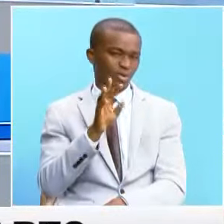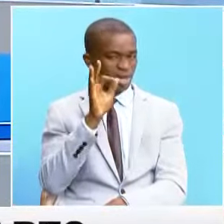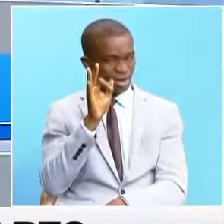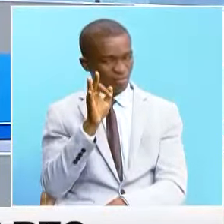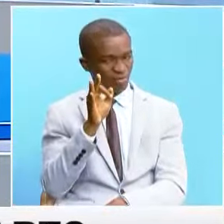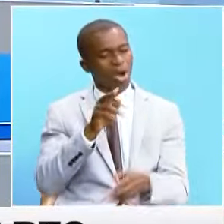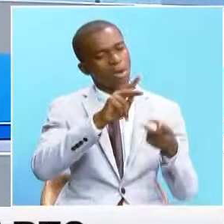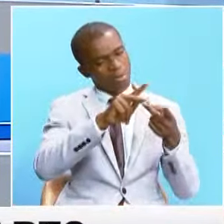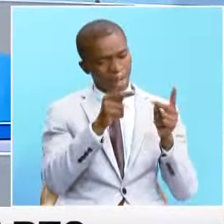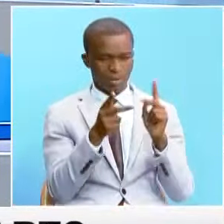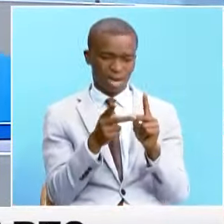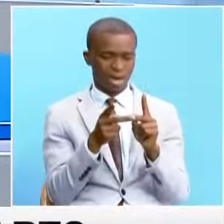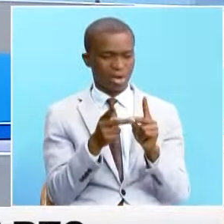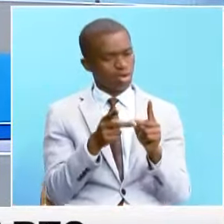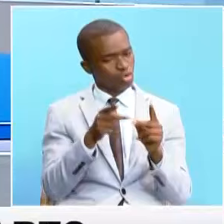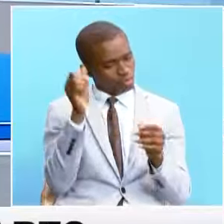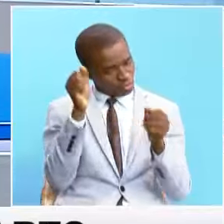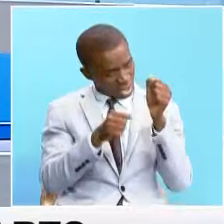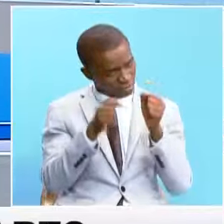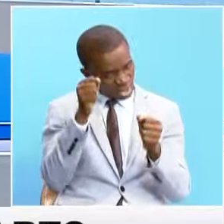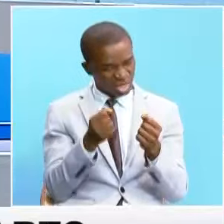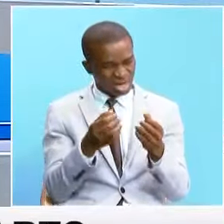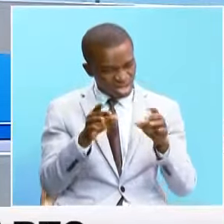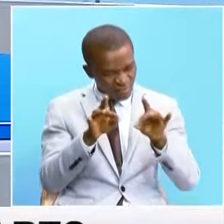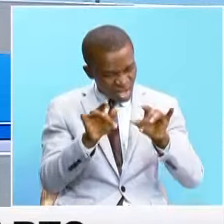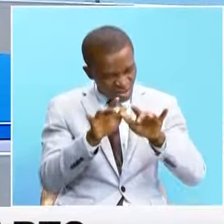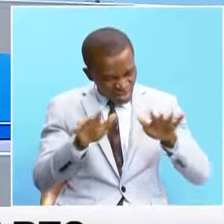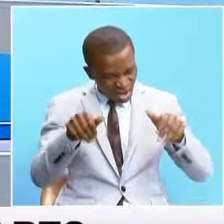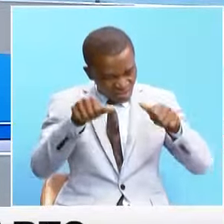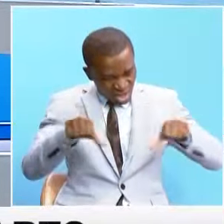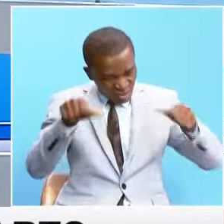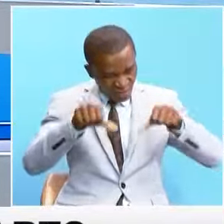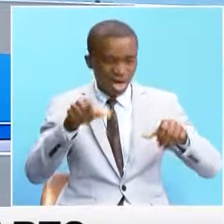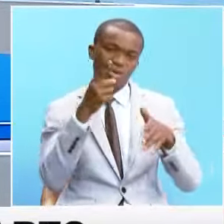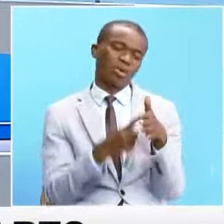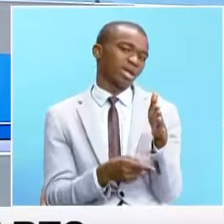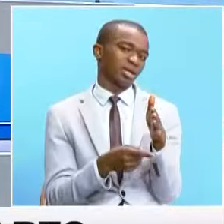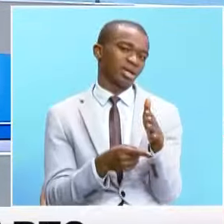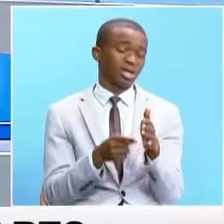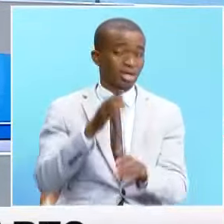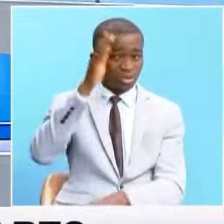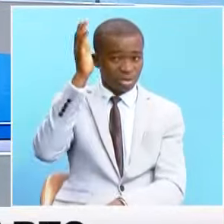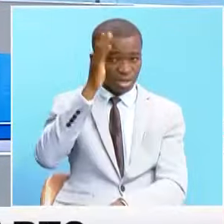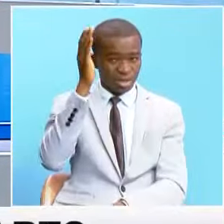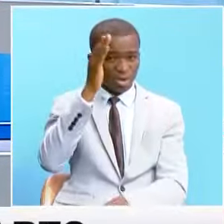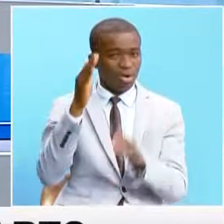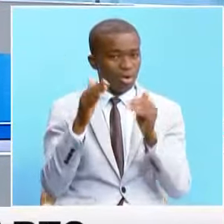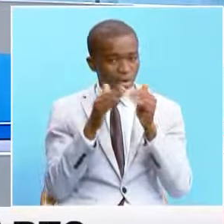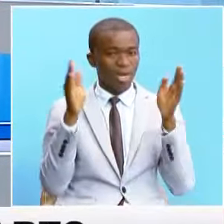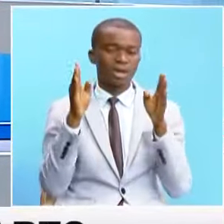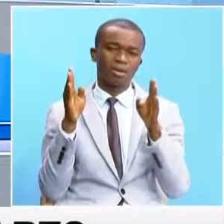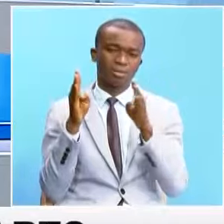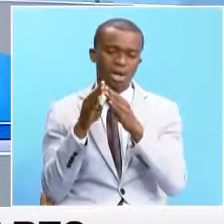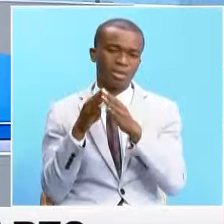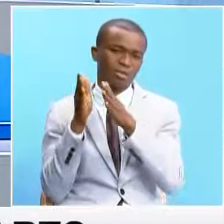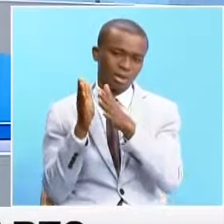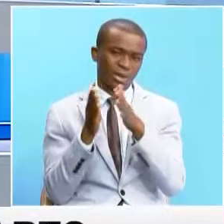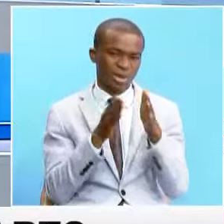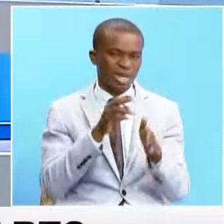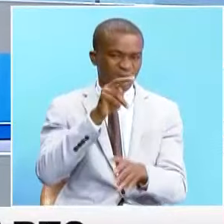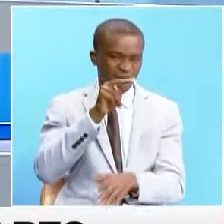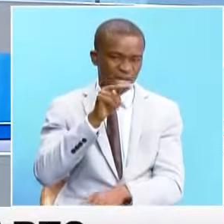the National Ecosystem Assessment, NEA. She said this during the opening of the planning meeting for the NEA